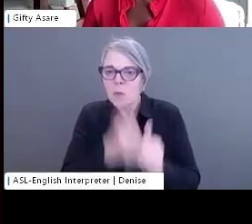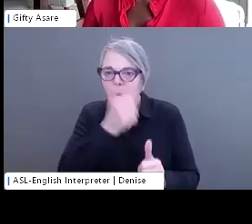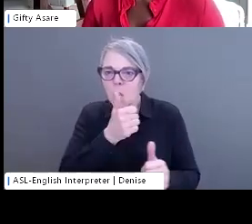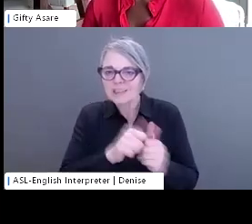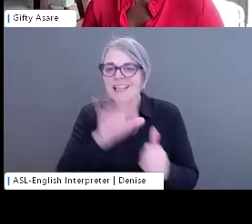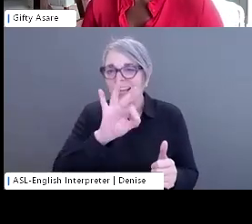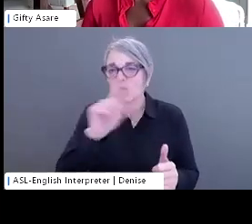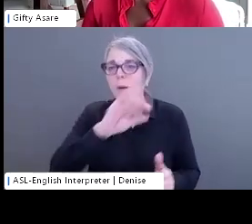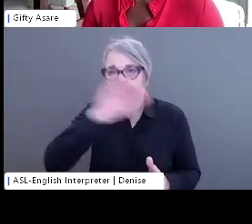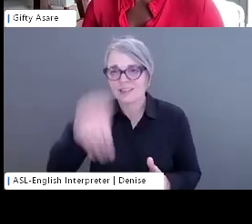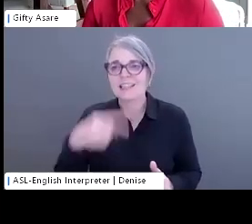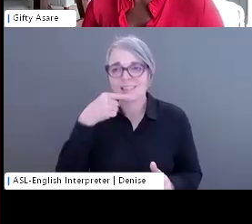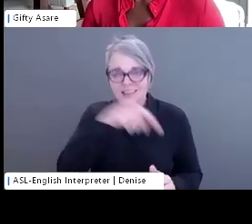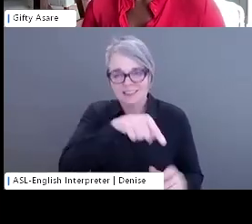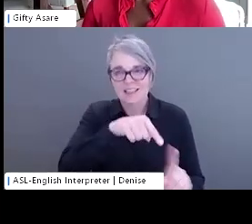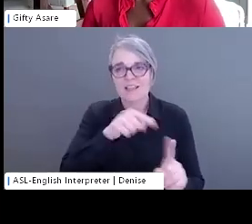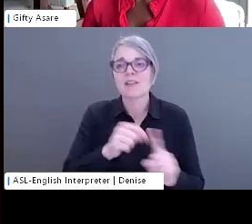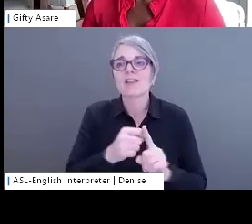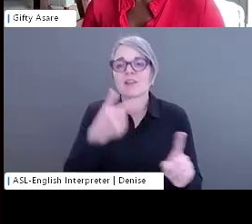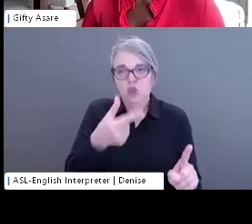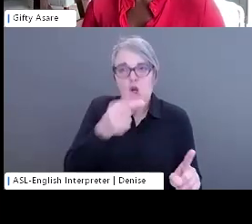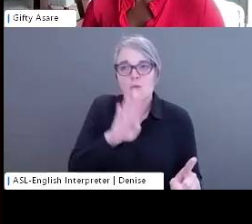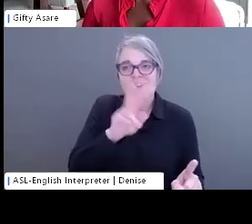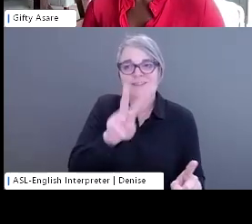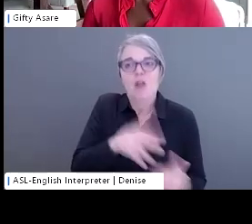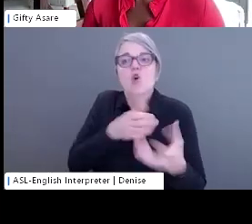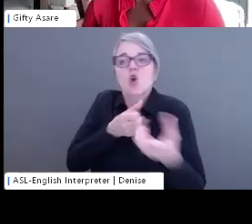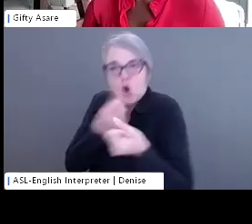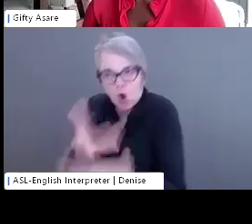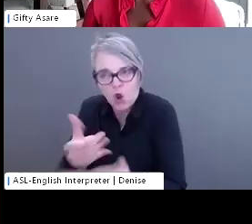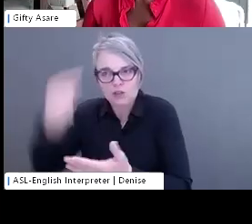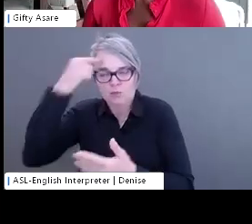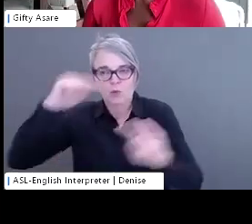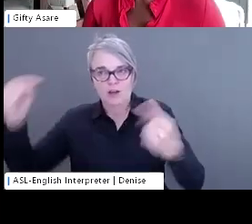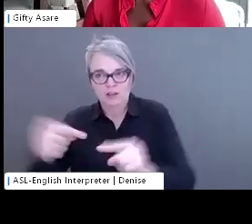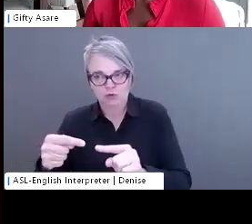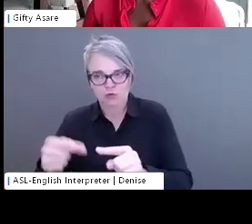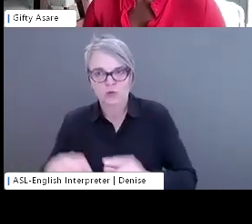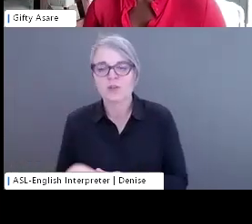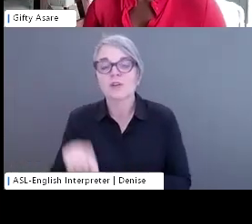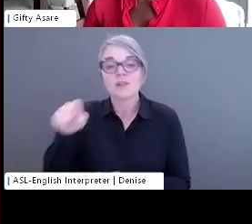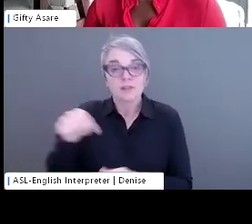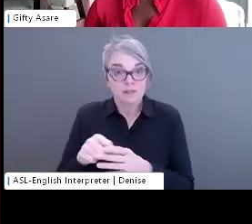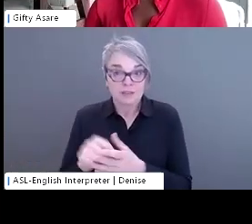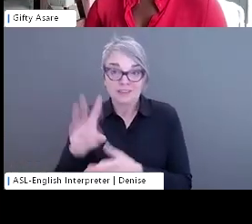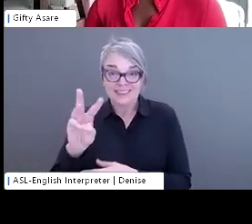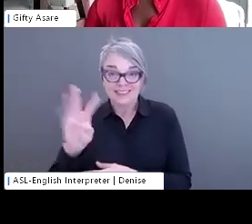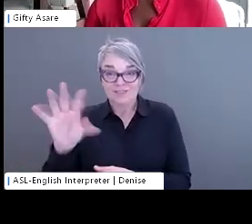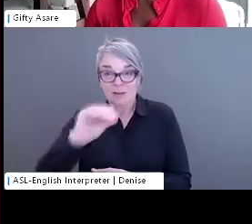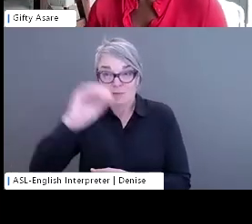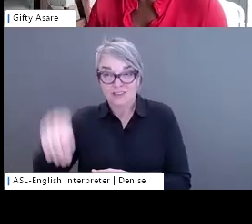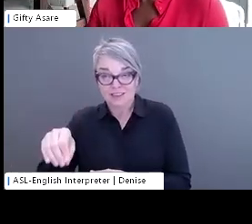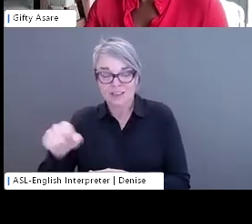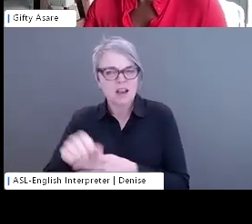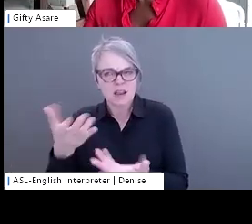the brain injury was sustained, we saw that 65% reported that it was sustained through a hit